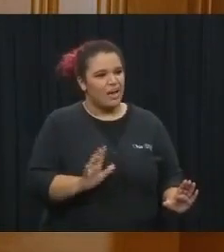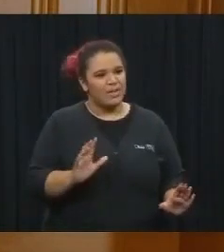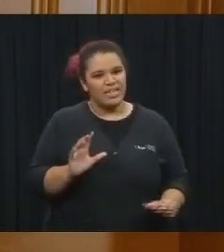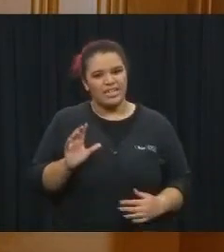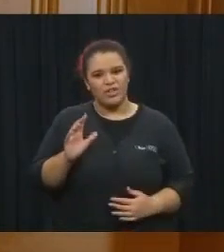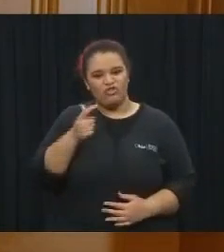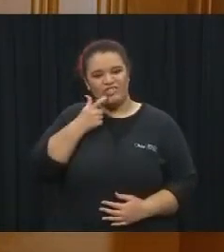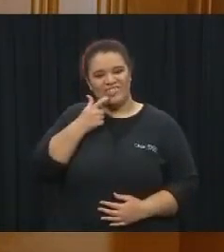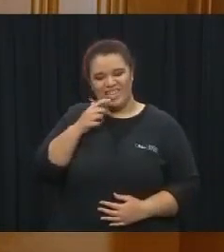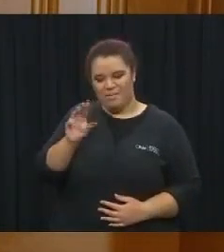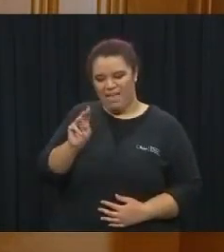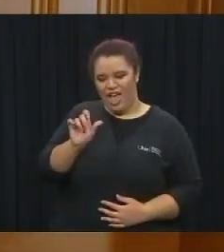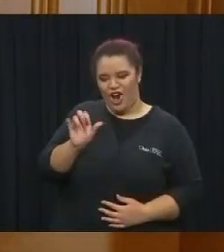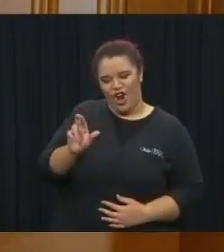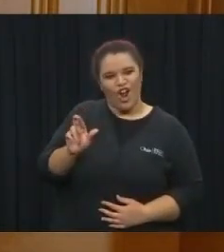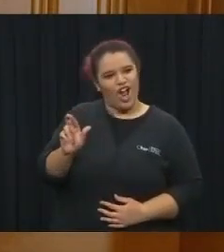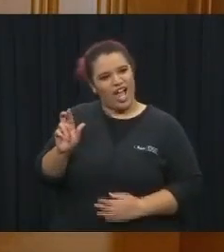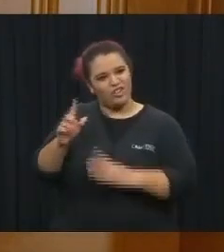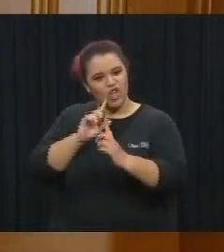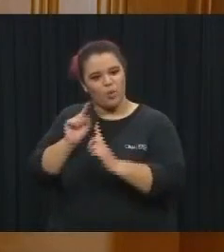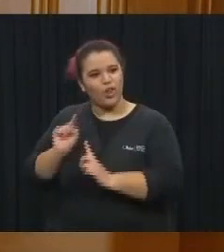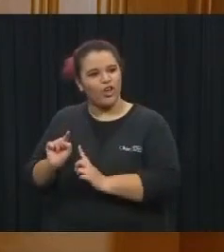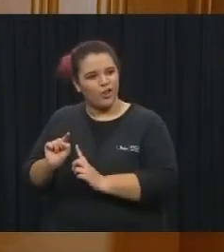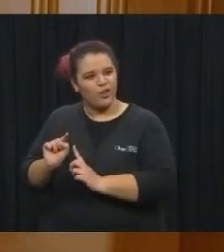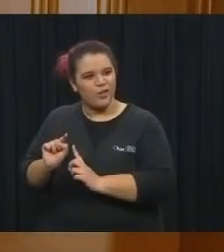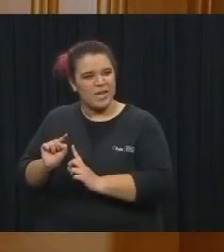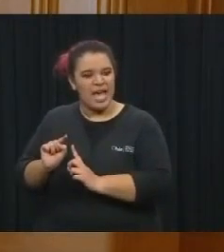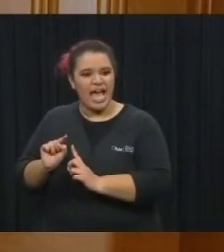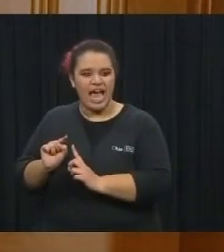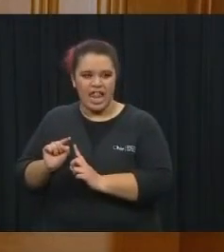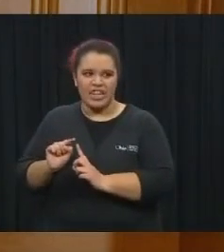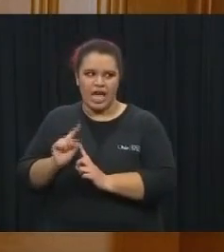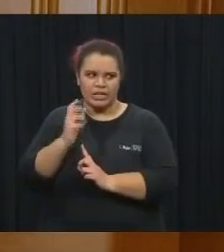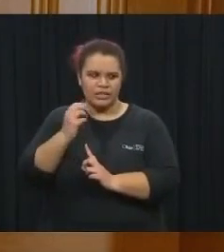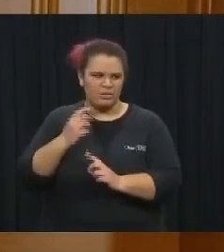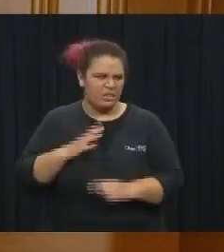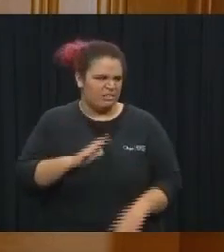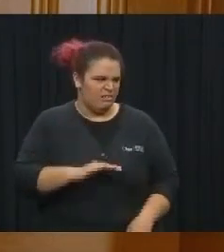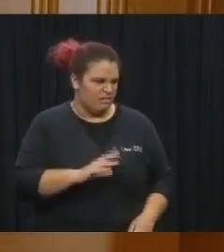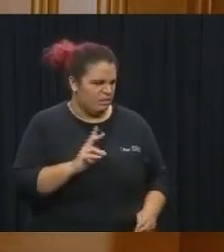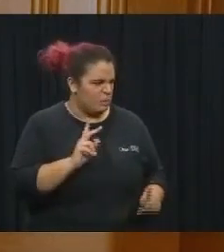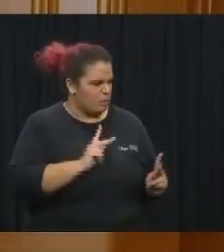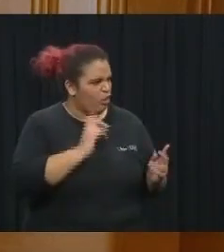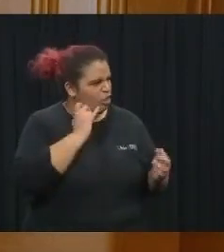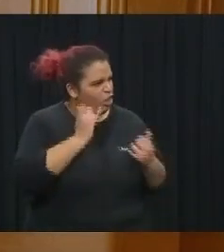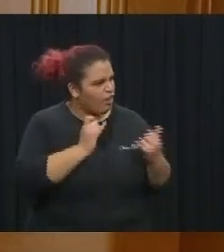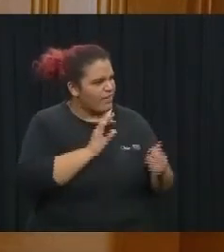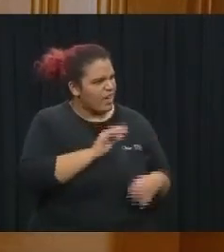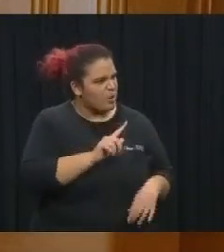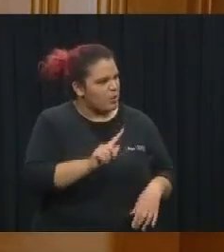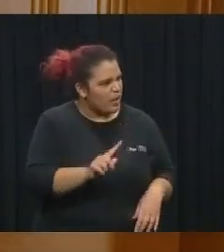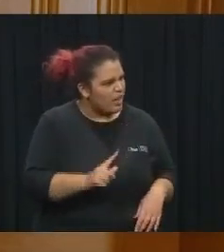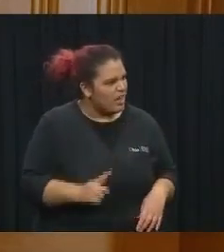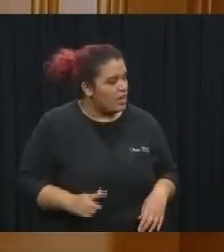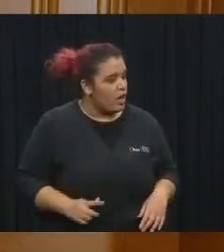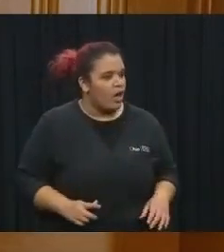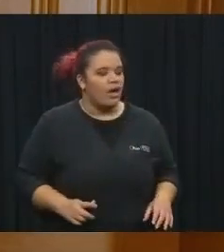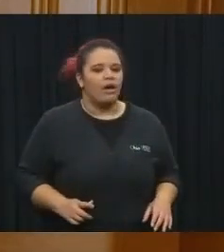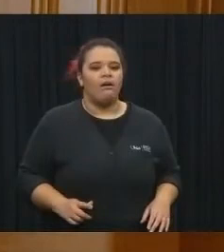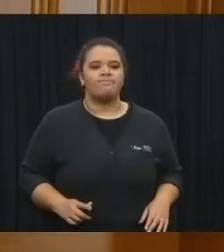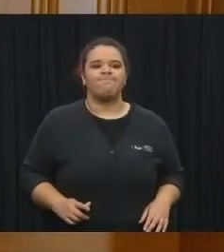mayors today, and the mayor said they're getting 911 calls. So that would not be good. We want to keep 911